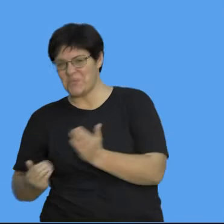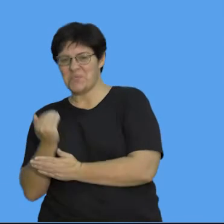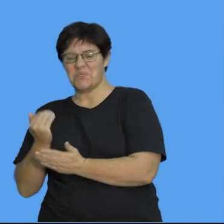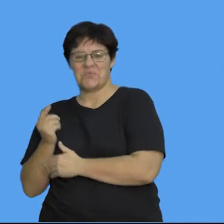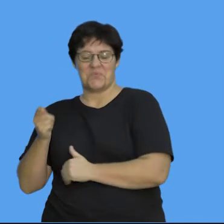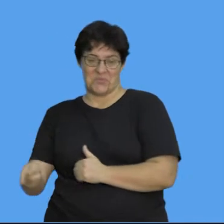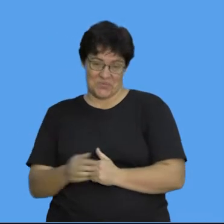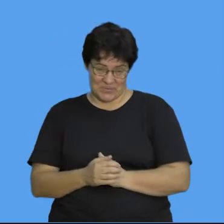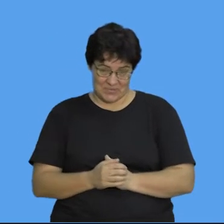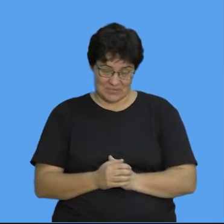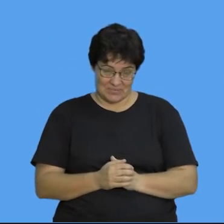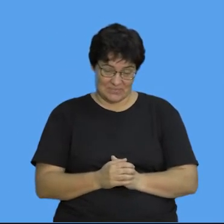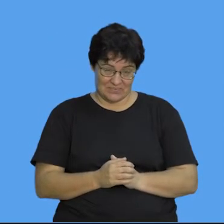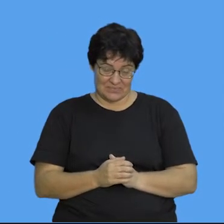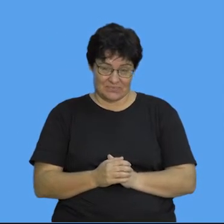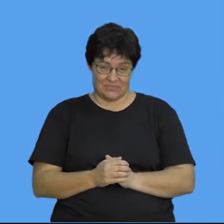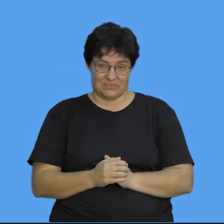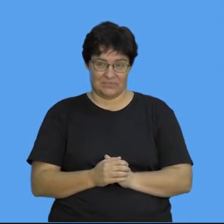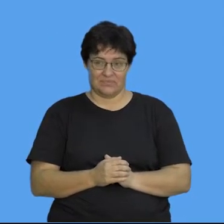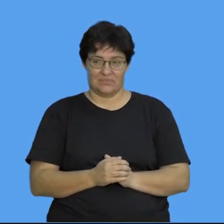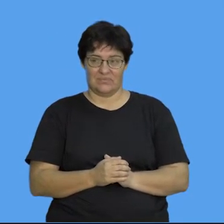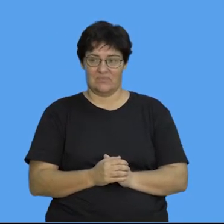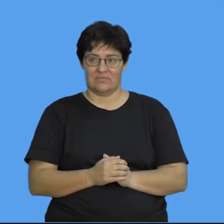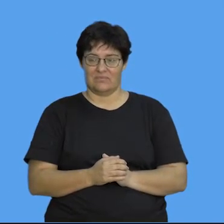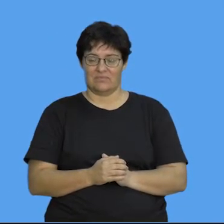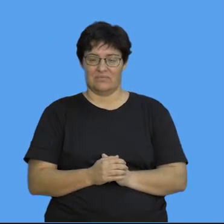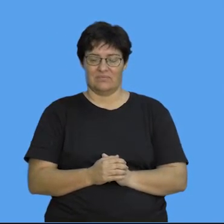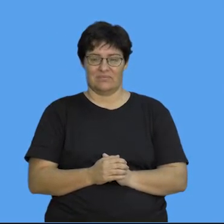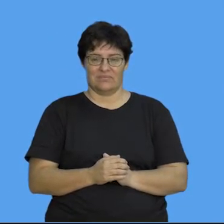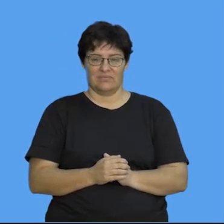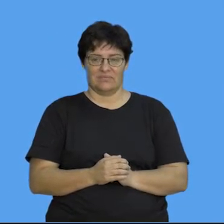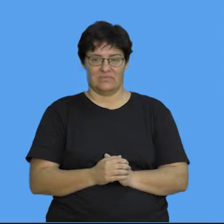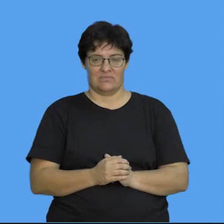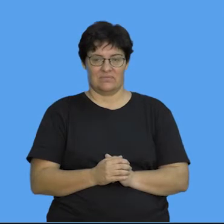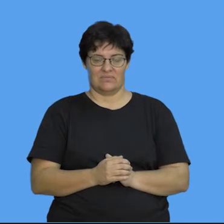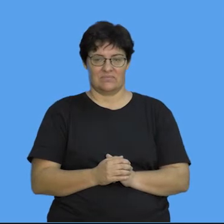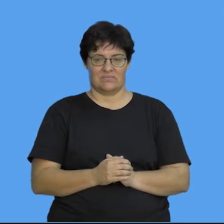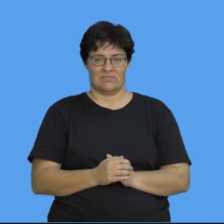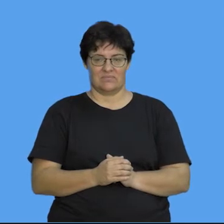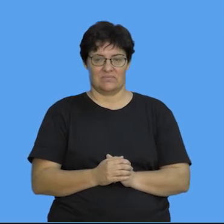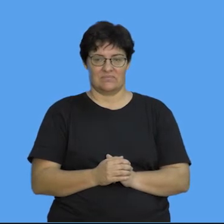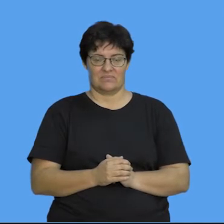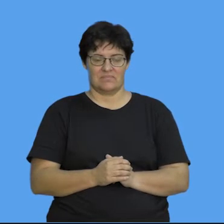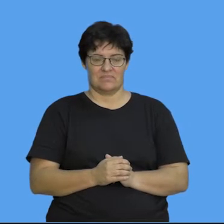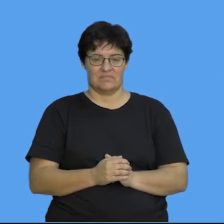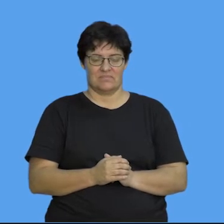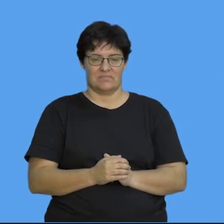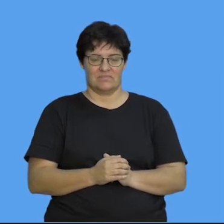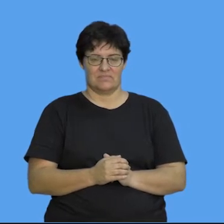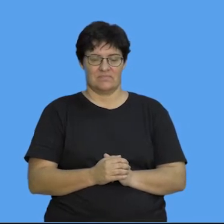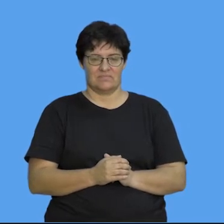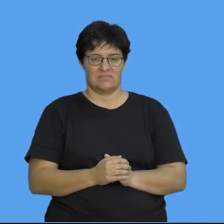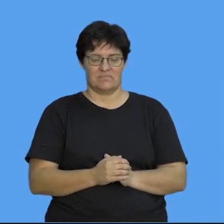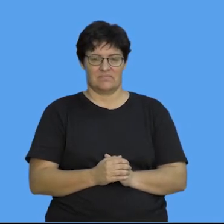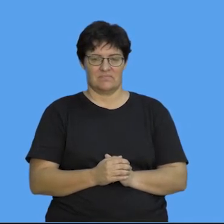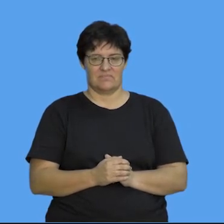So earlier or oldest and the newest plants. Now,